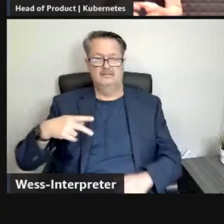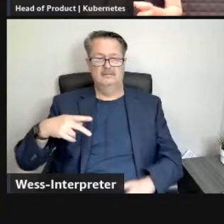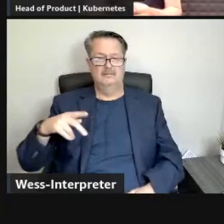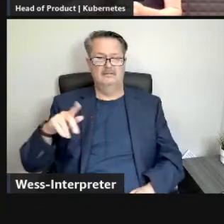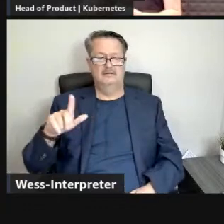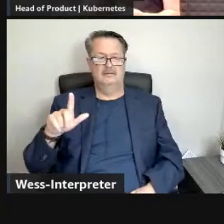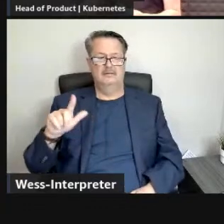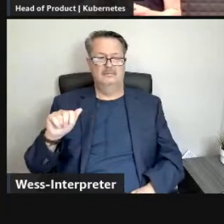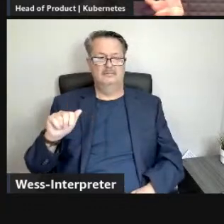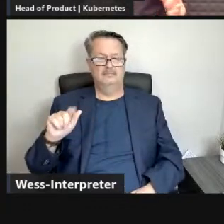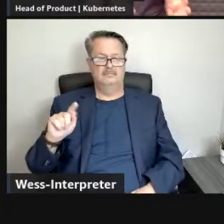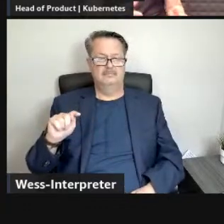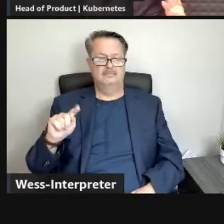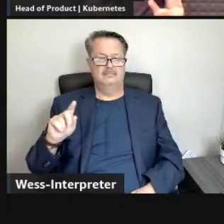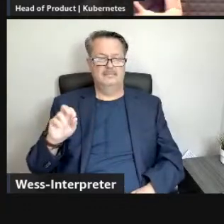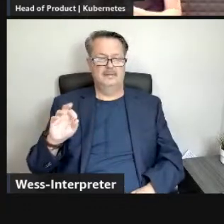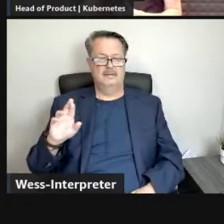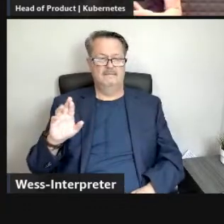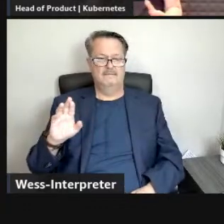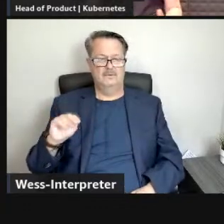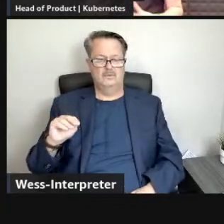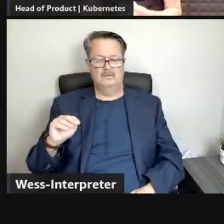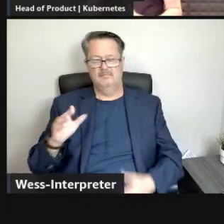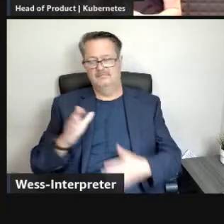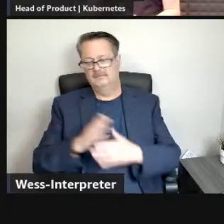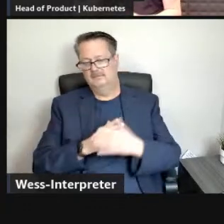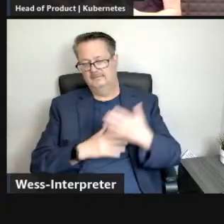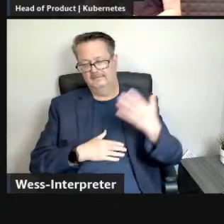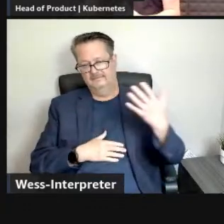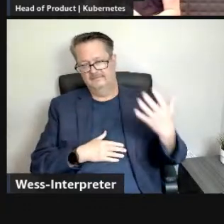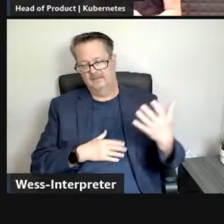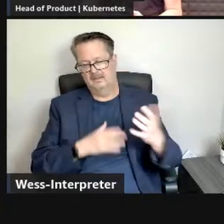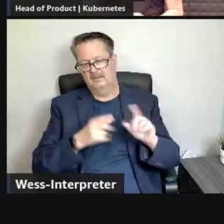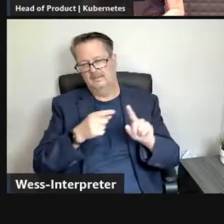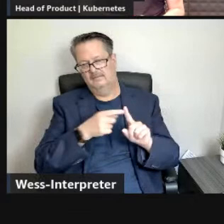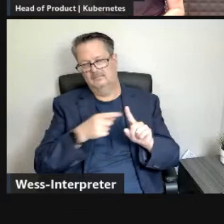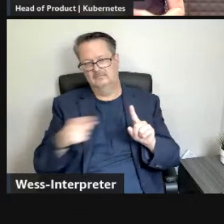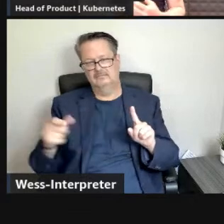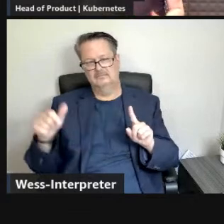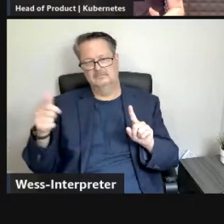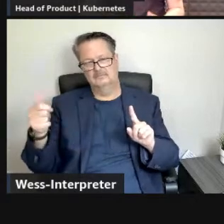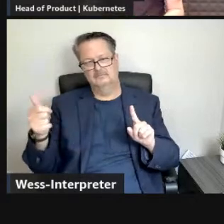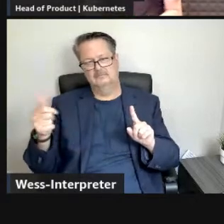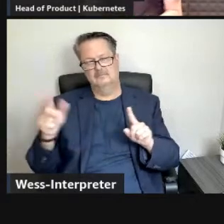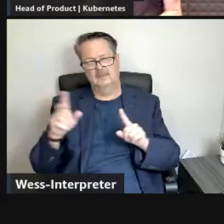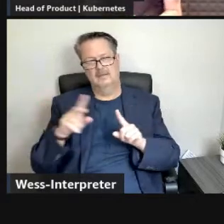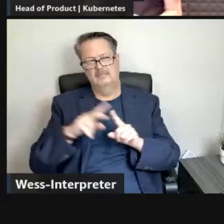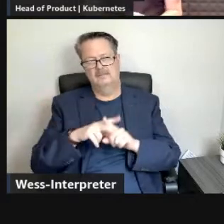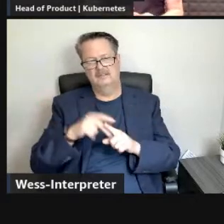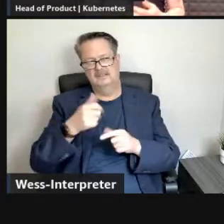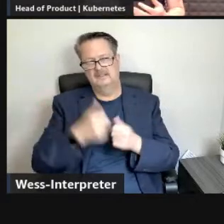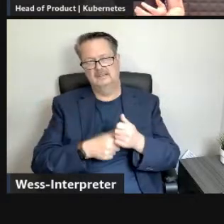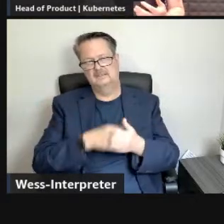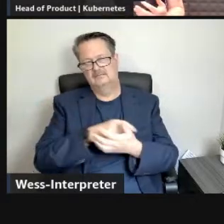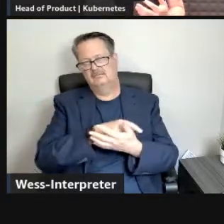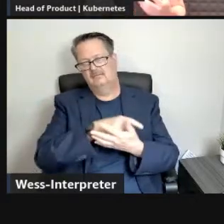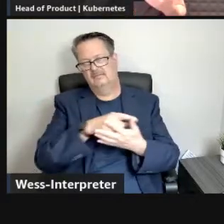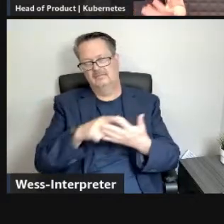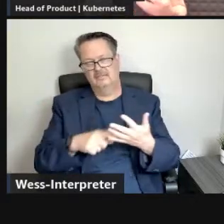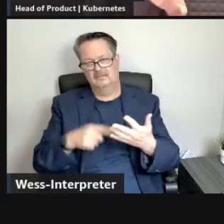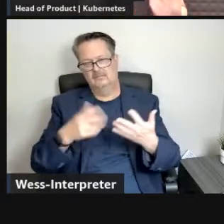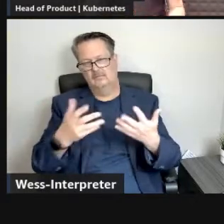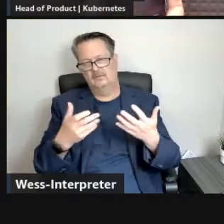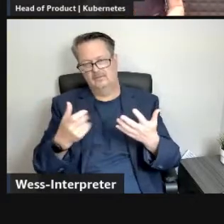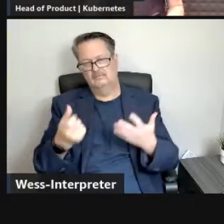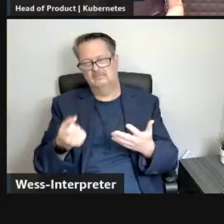you are dividing the cluster up between 5 or 10 different applications for different teams. in all of these cases, you want to understand how